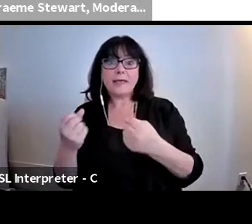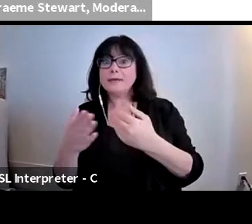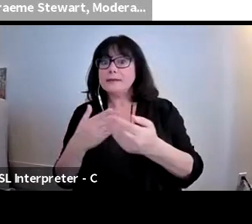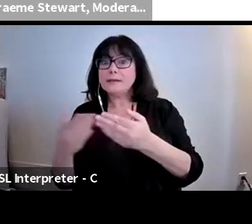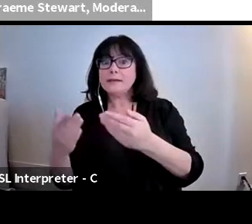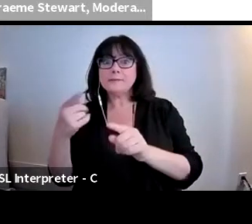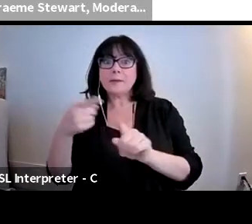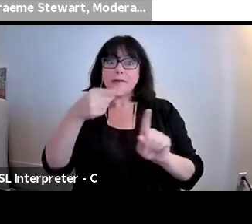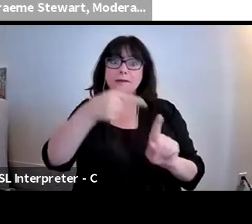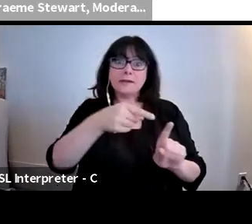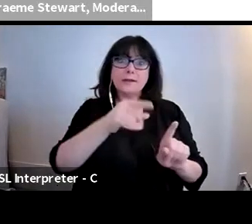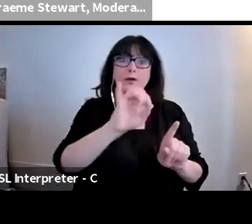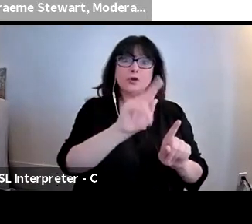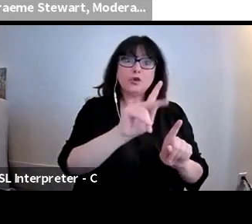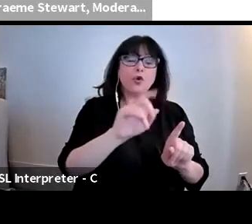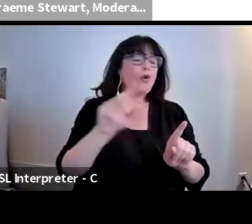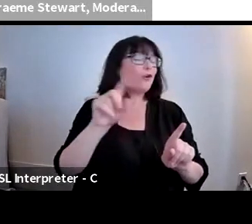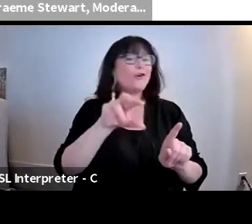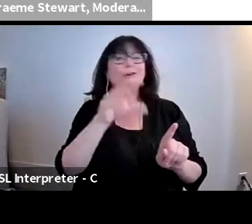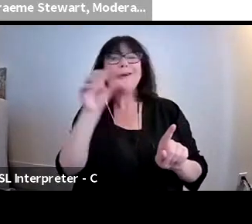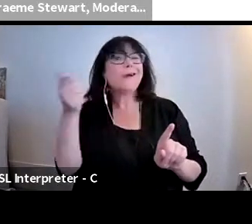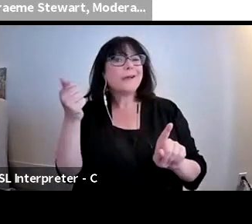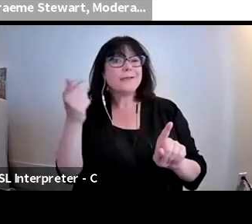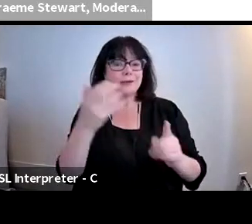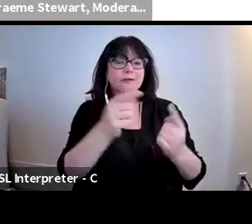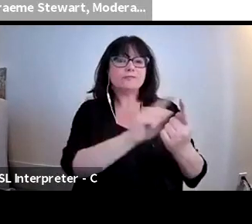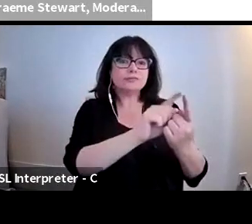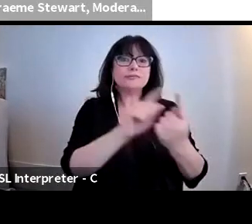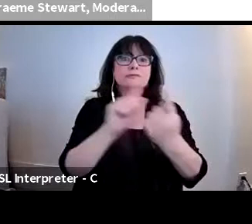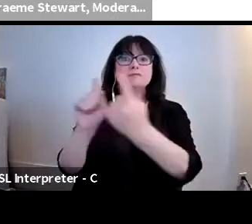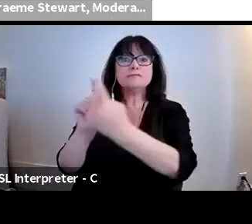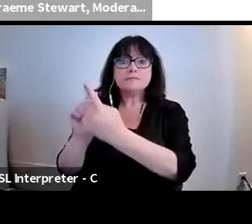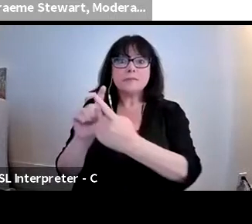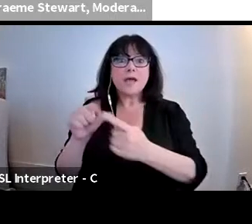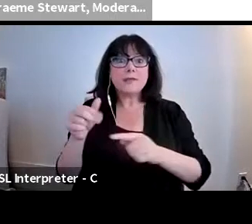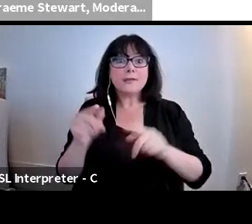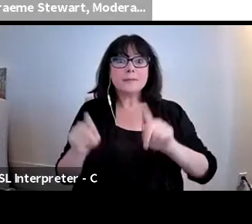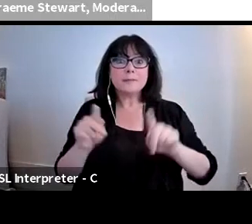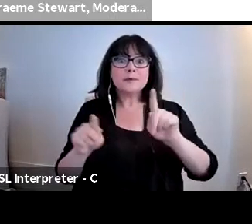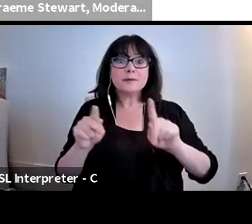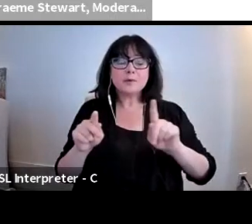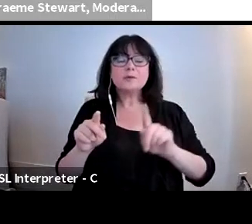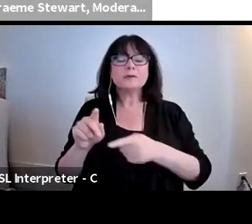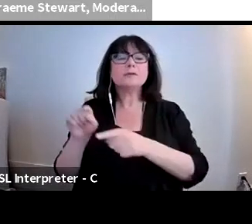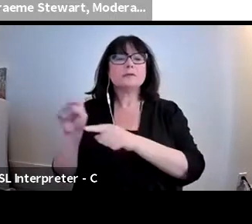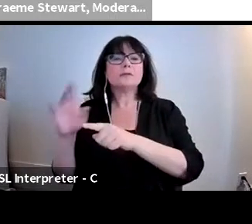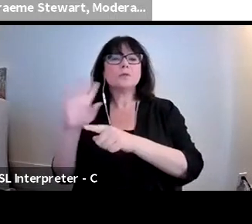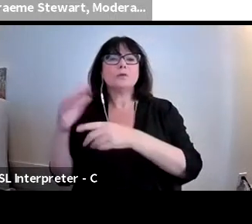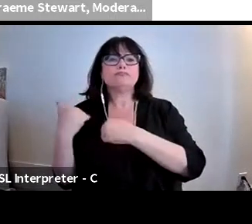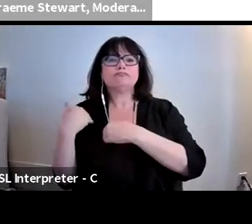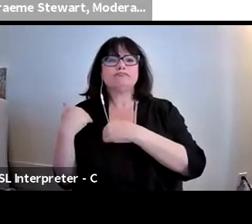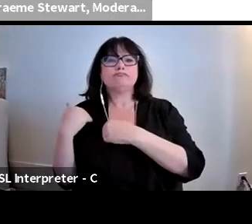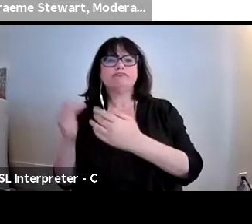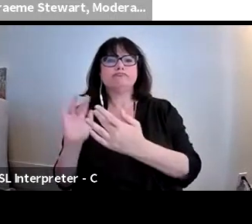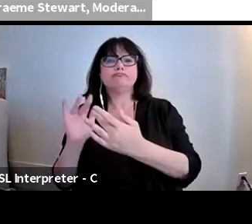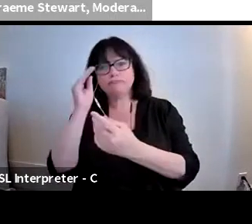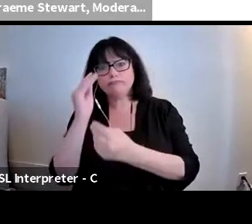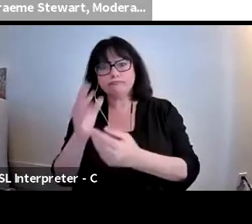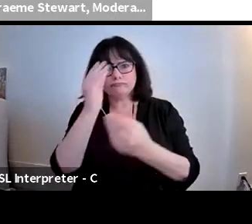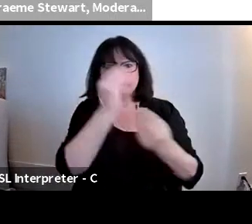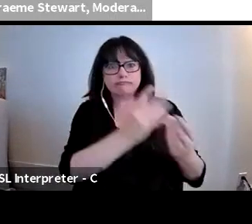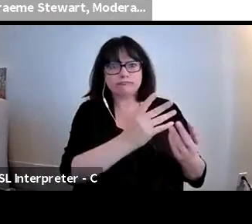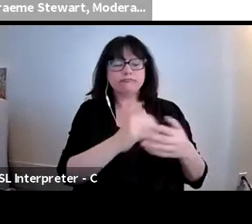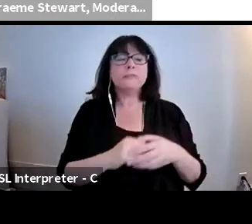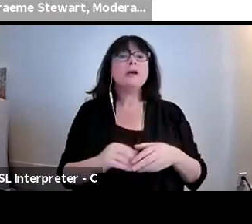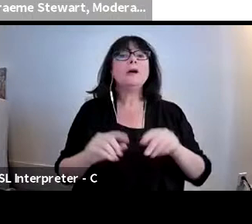off campus, will contact all of those people. However, if this student believes they